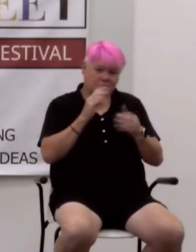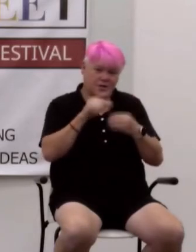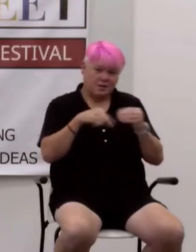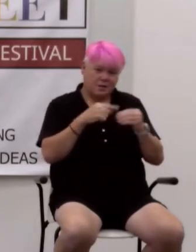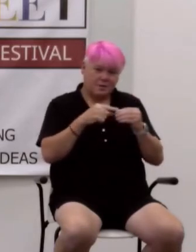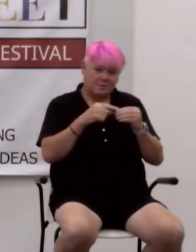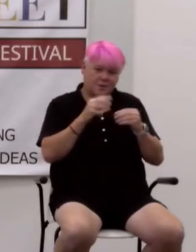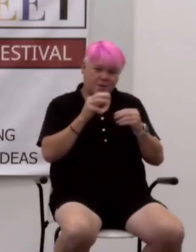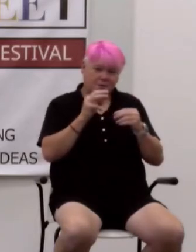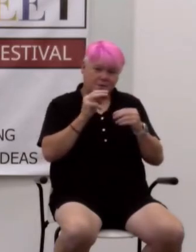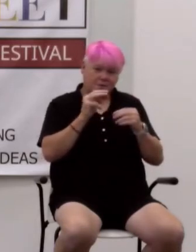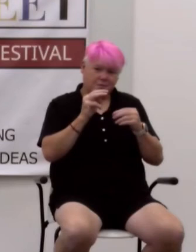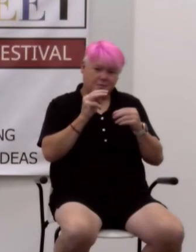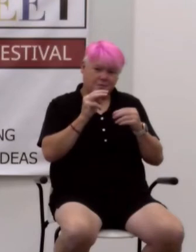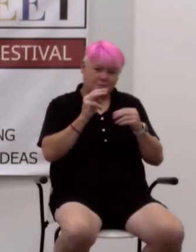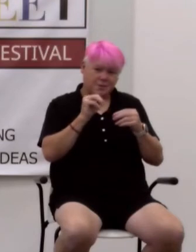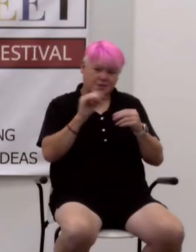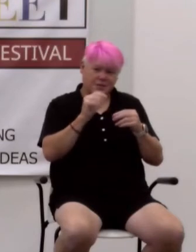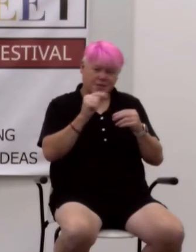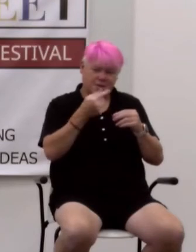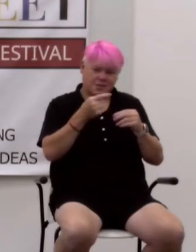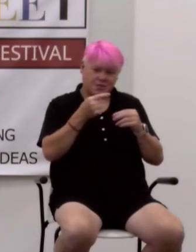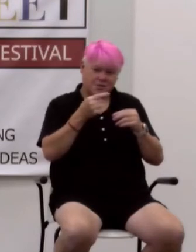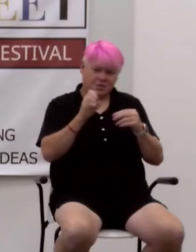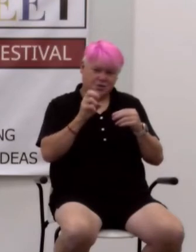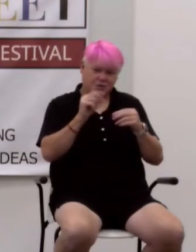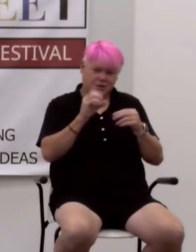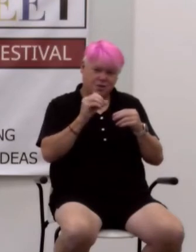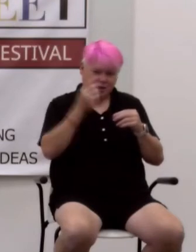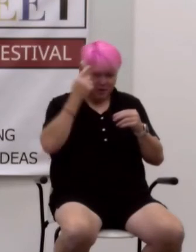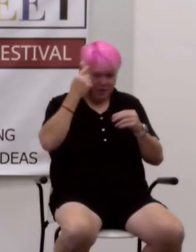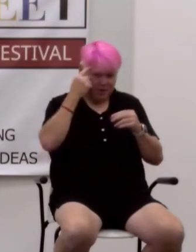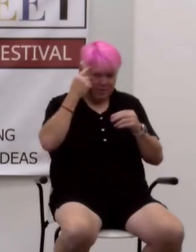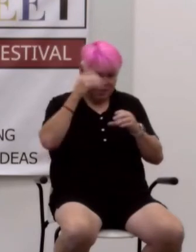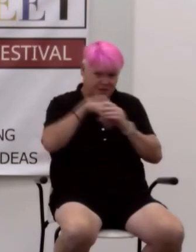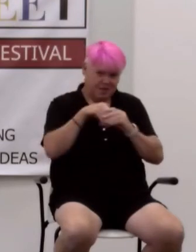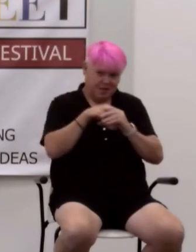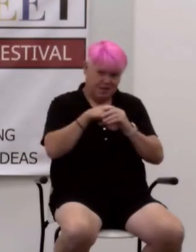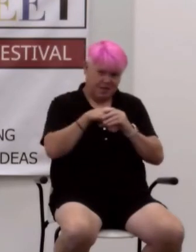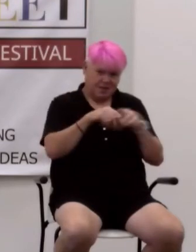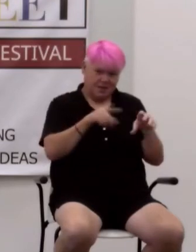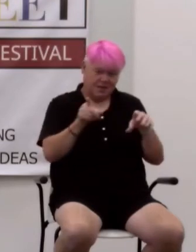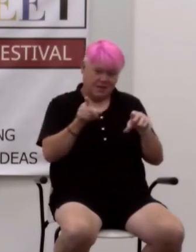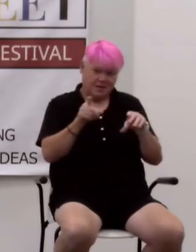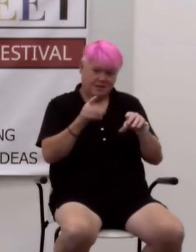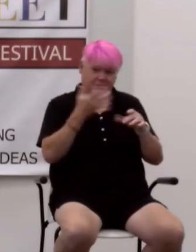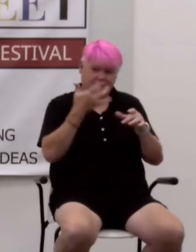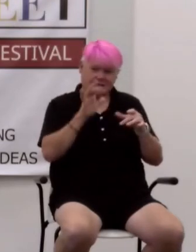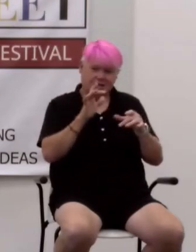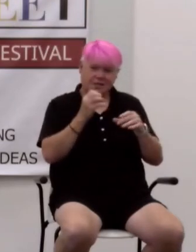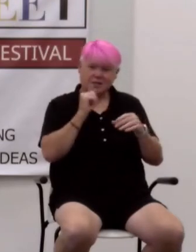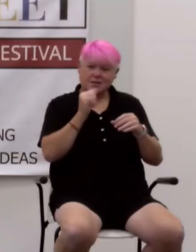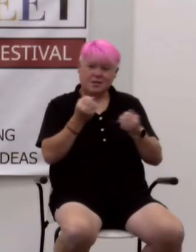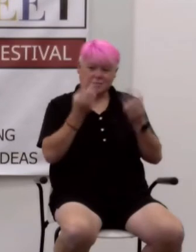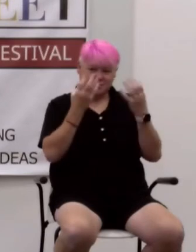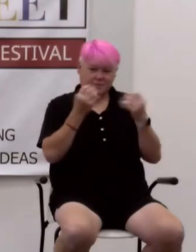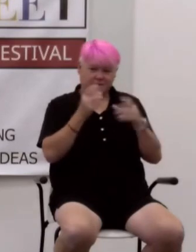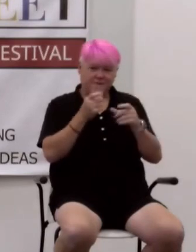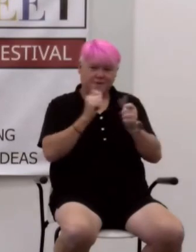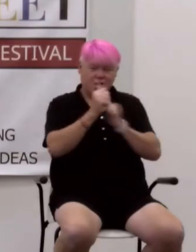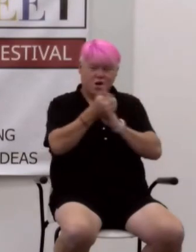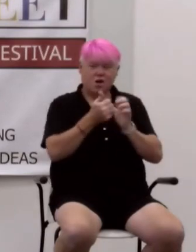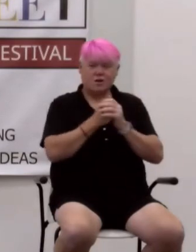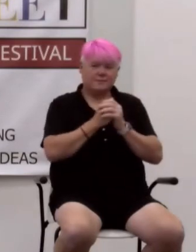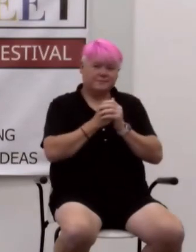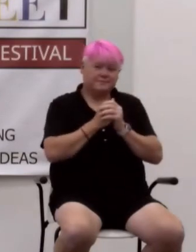general that fascinated you? I always thought I would end up being a nun. Luckily, not so far.